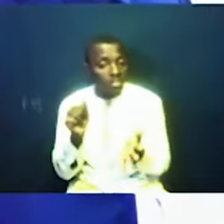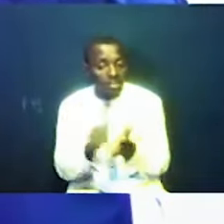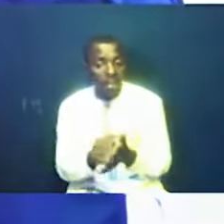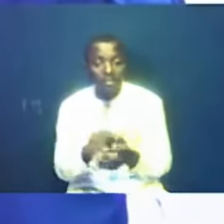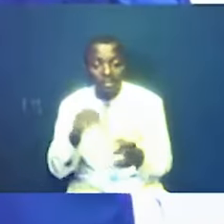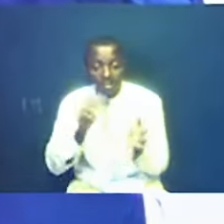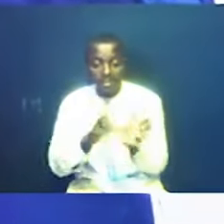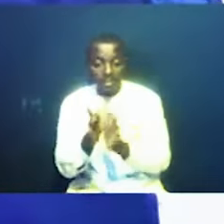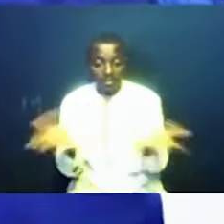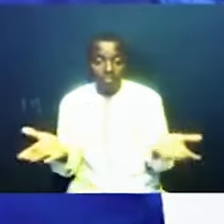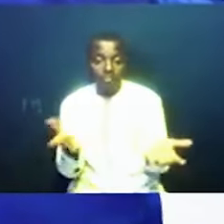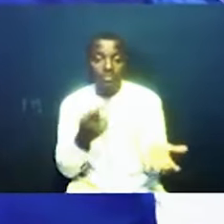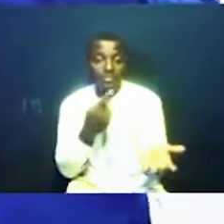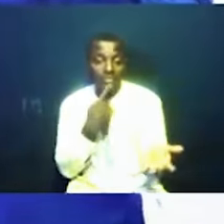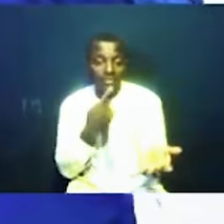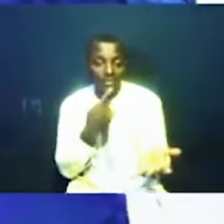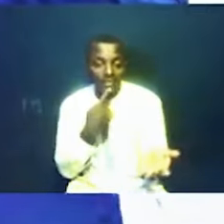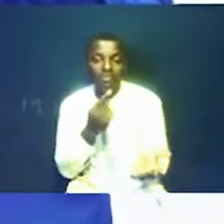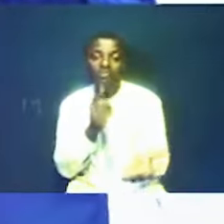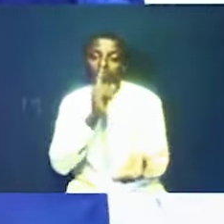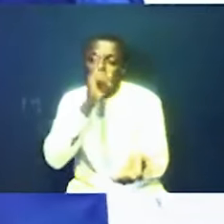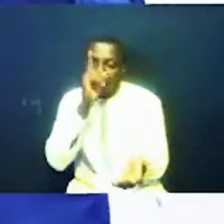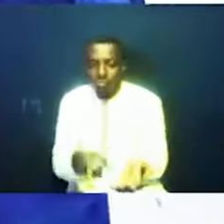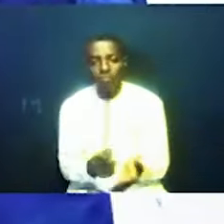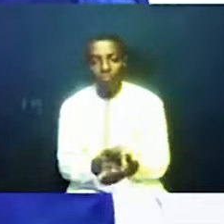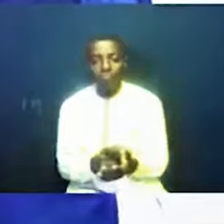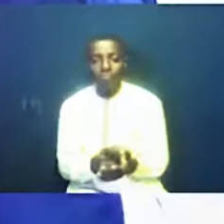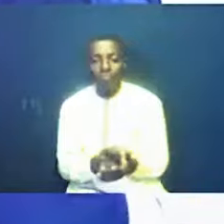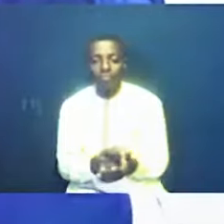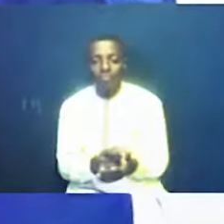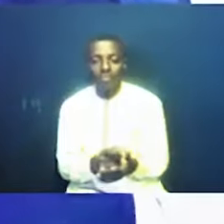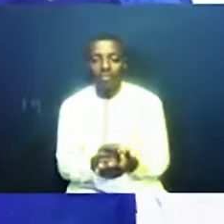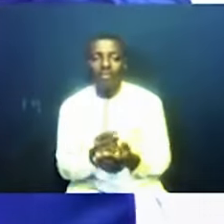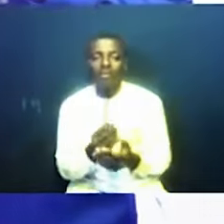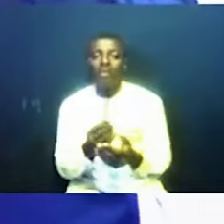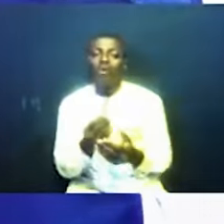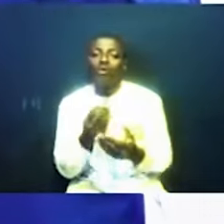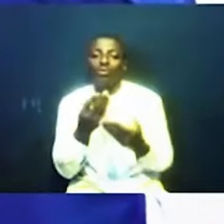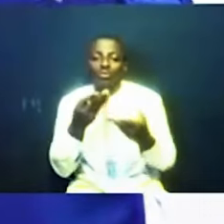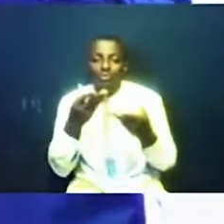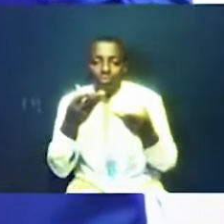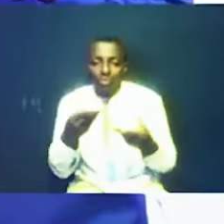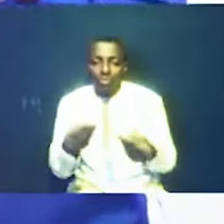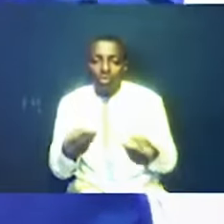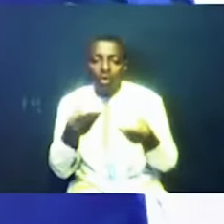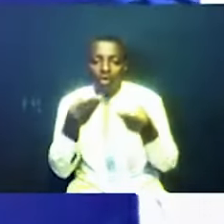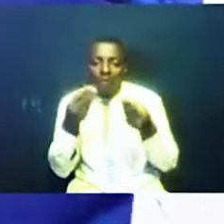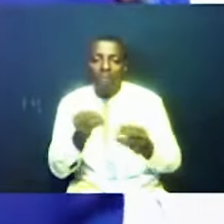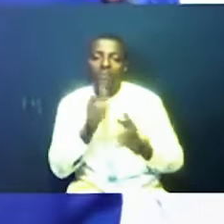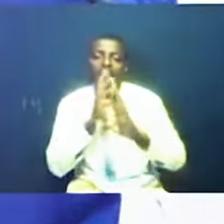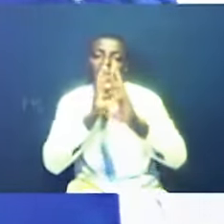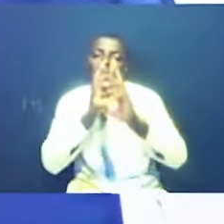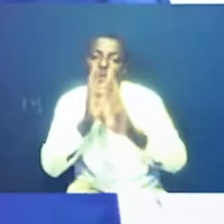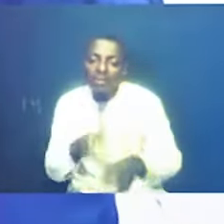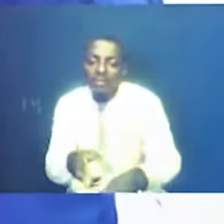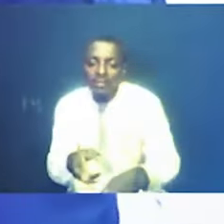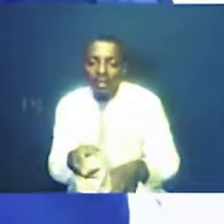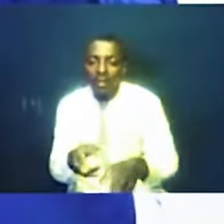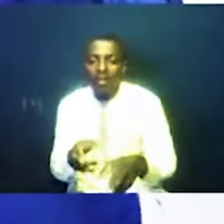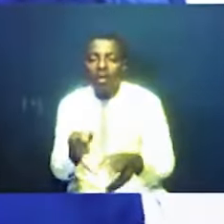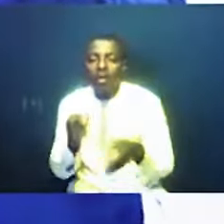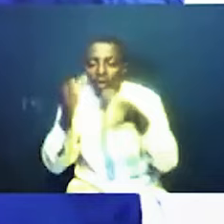said that a gentle answer turns away wrath. But we